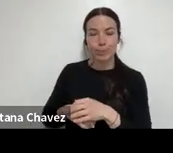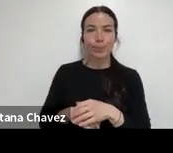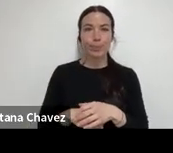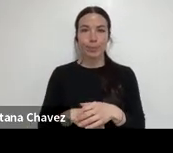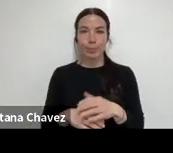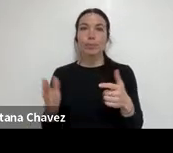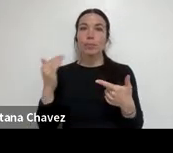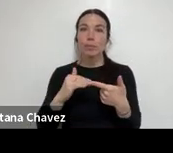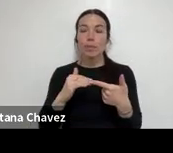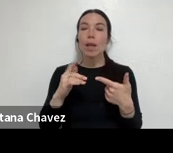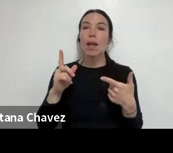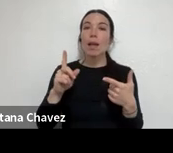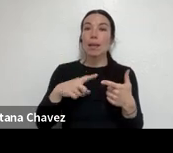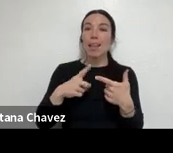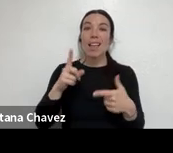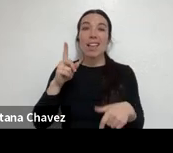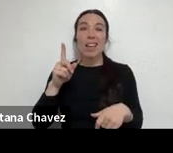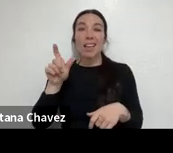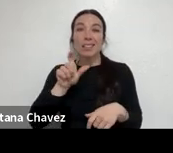of Italian deaf culture and history.